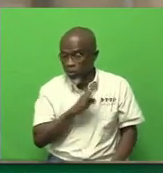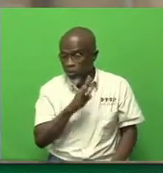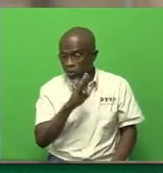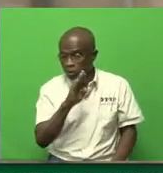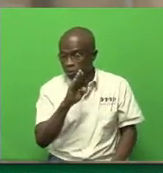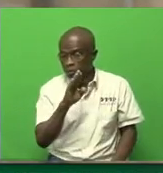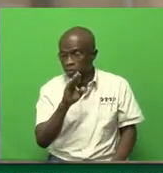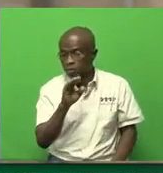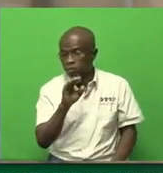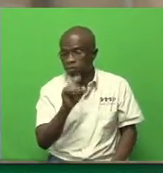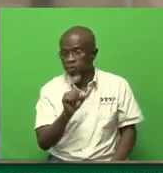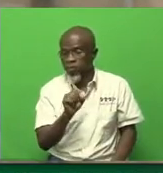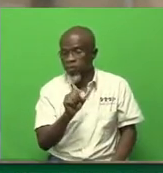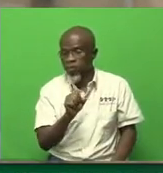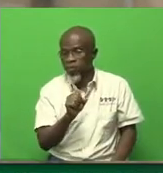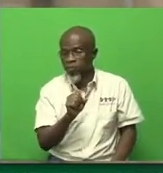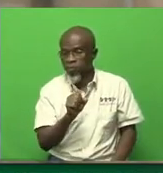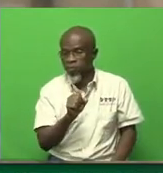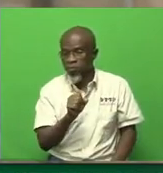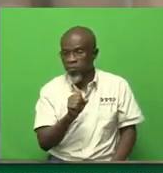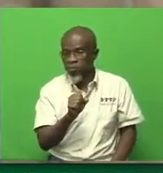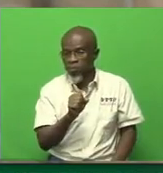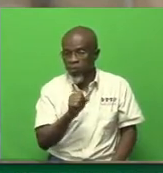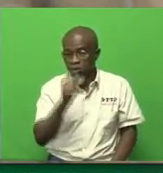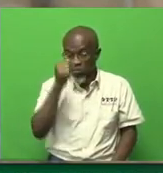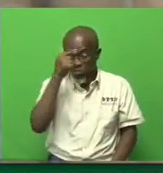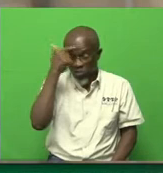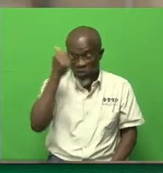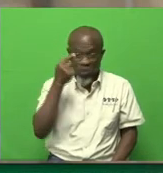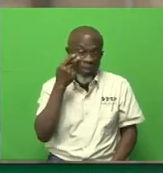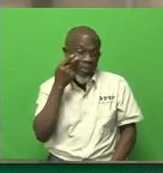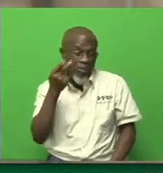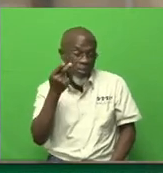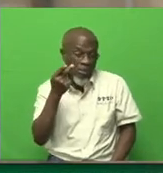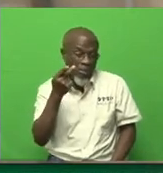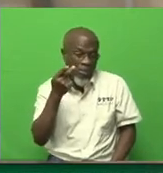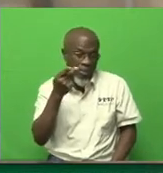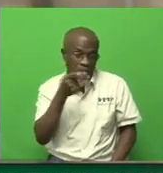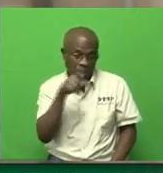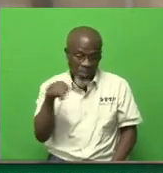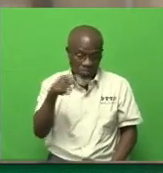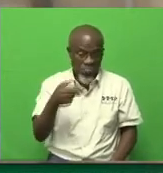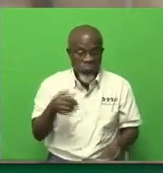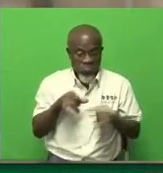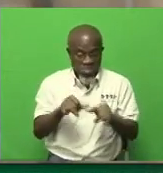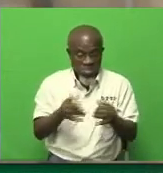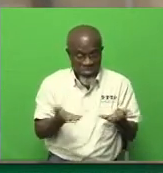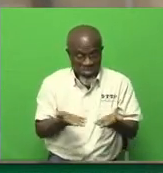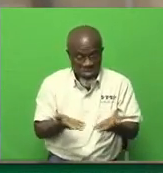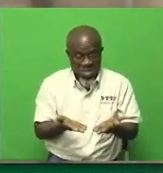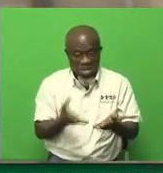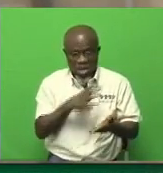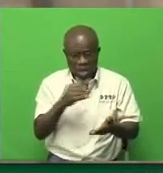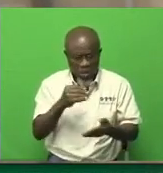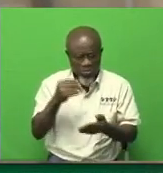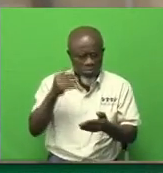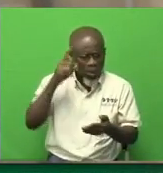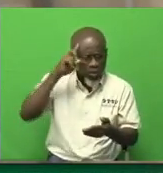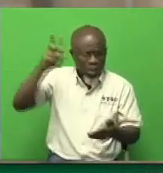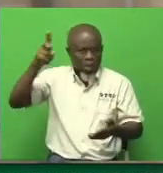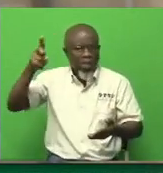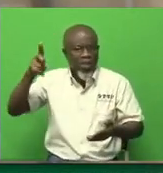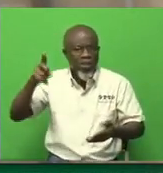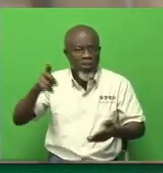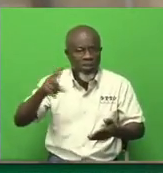thank you thank you because you see they prefer to sit here and pretend that this government is not pursuing policies